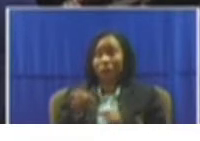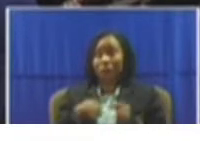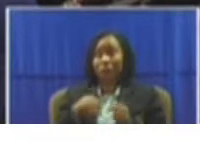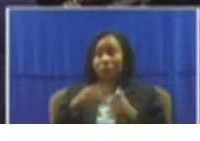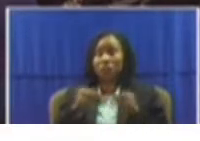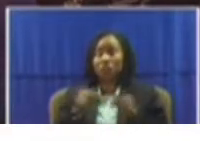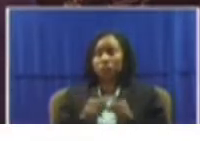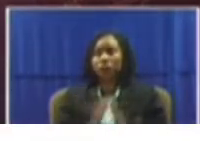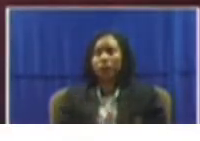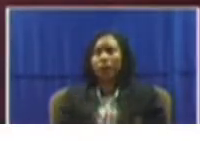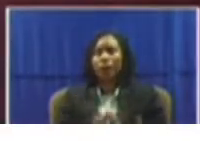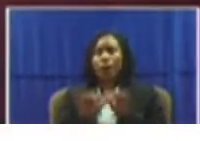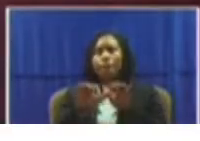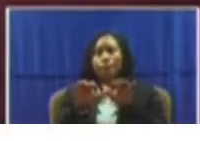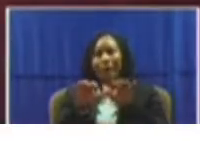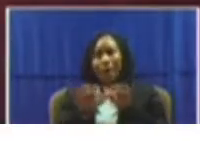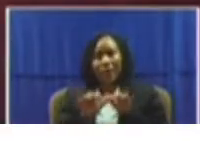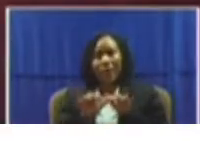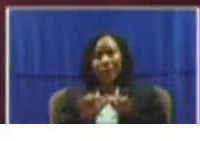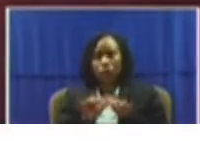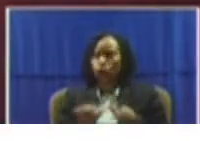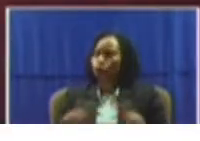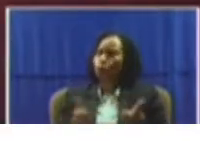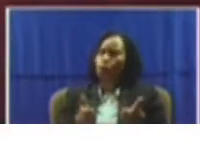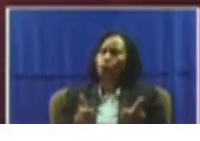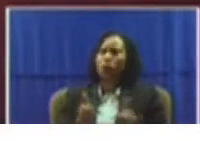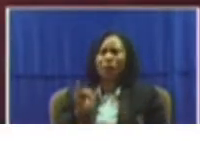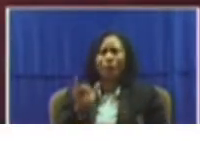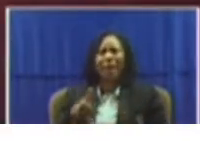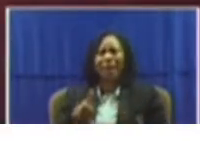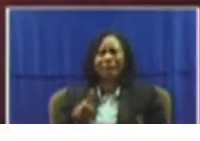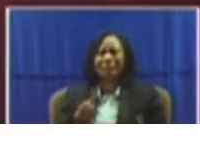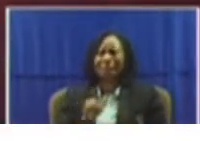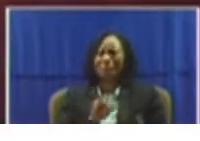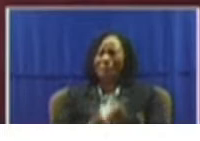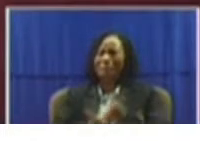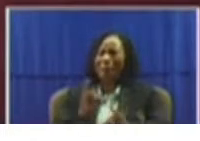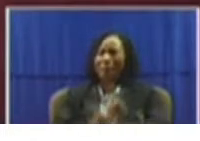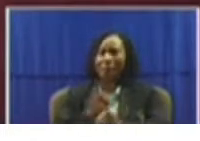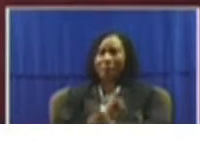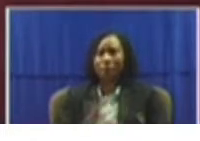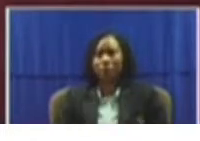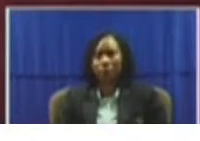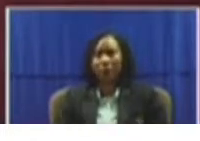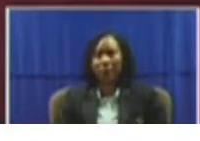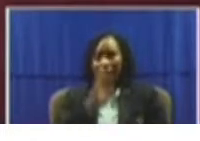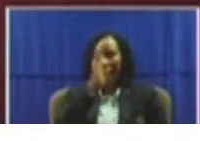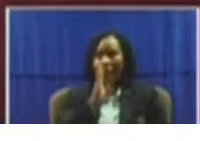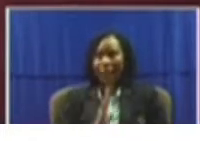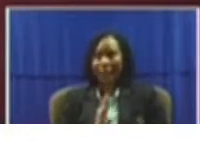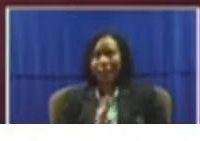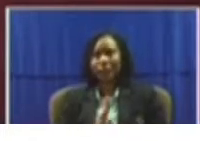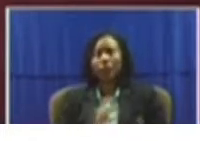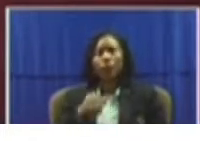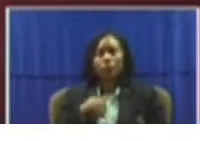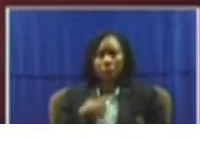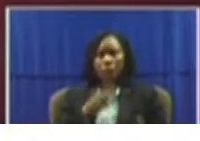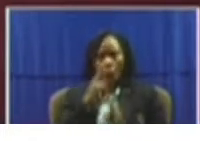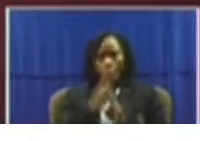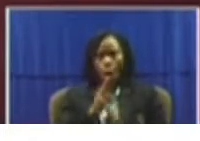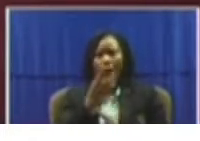Parliament, the good, the bad and the ugly. I've had the honour of serving in this House since the